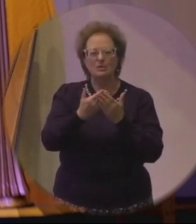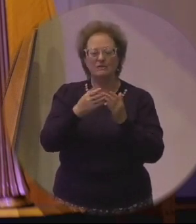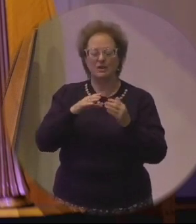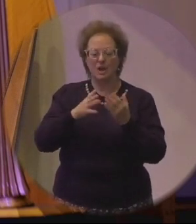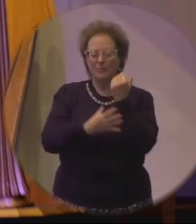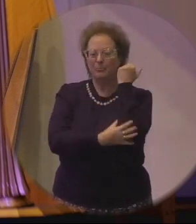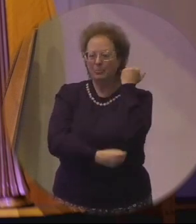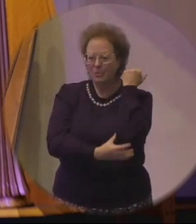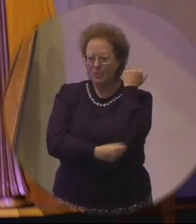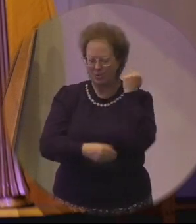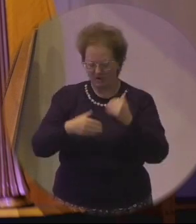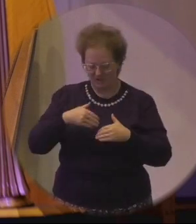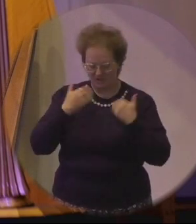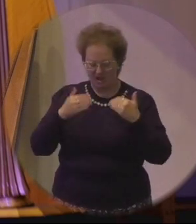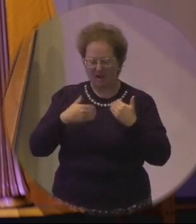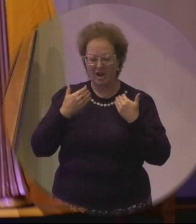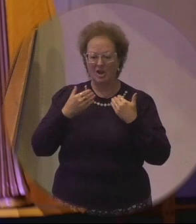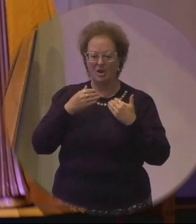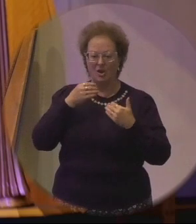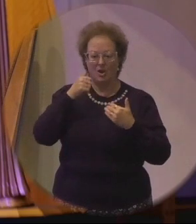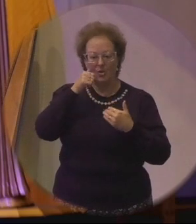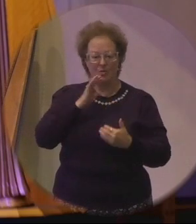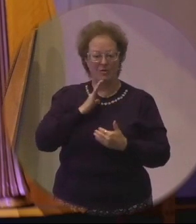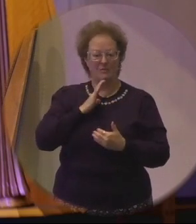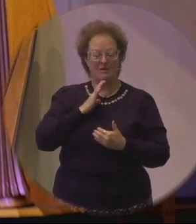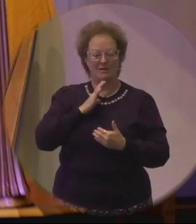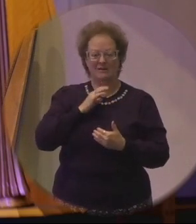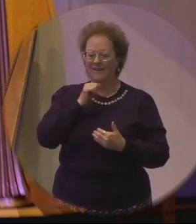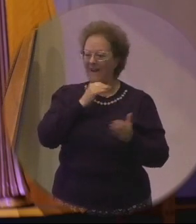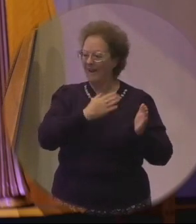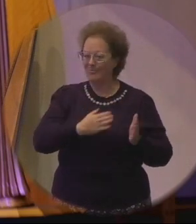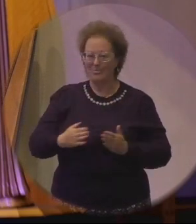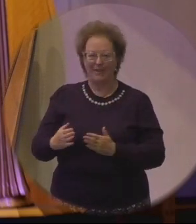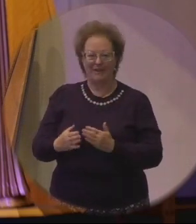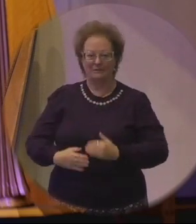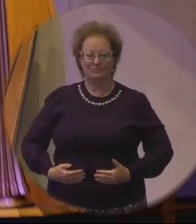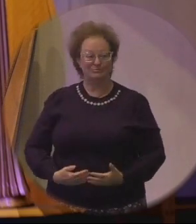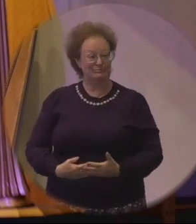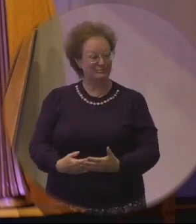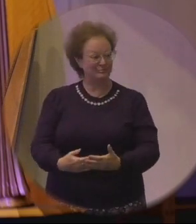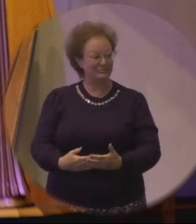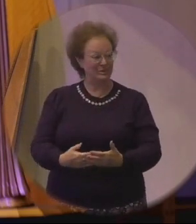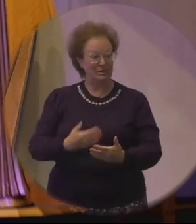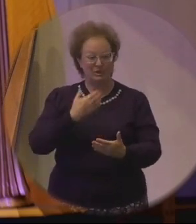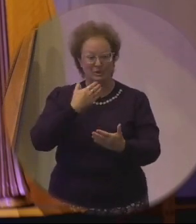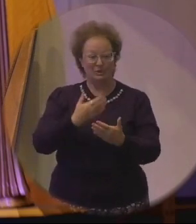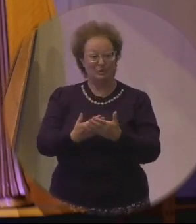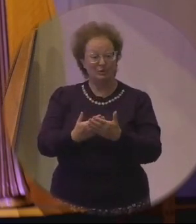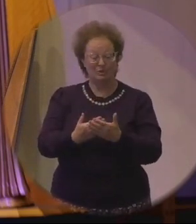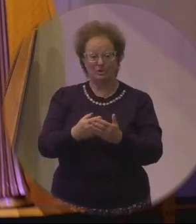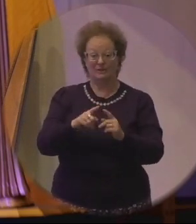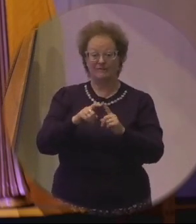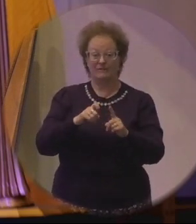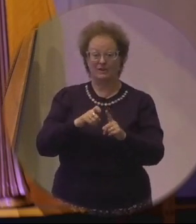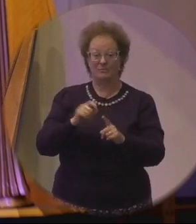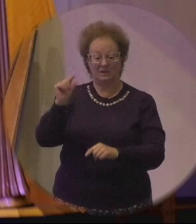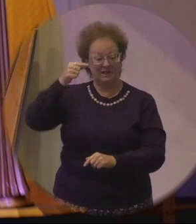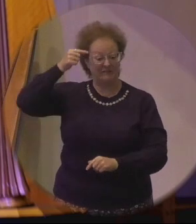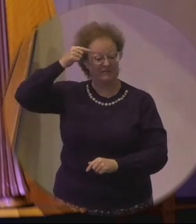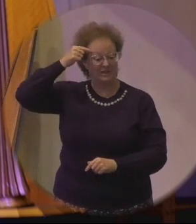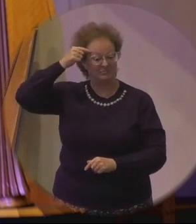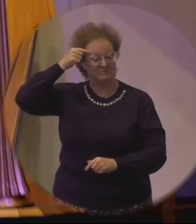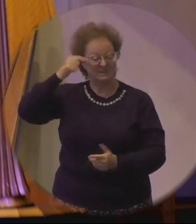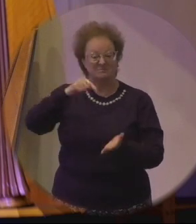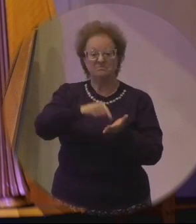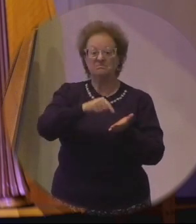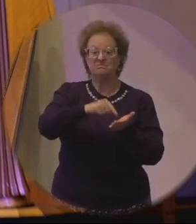poor, young, unmarried couple that's experiencing an unplanned pregnancy? Could anything good come from a government decree to